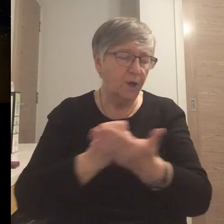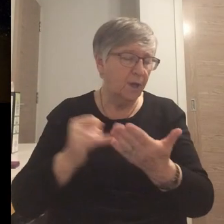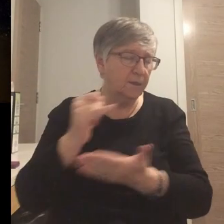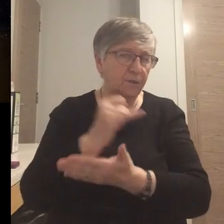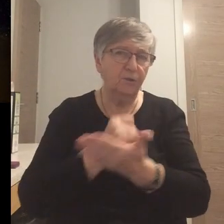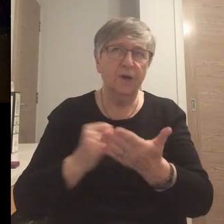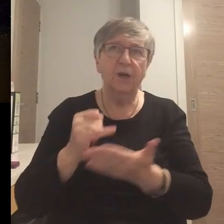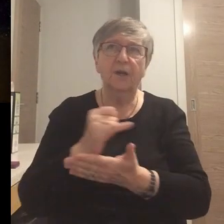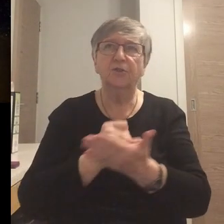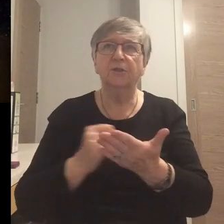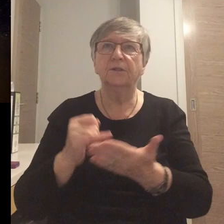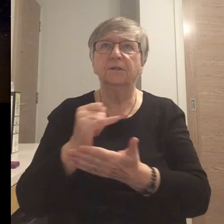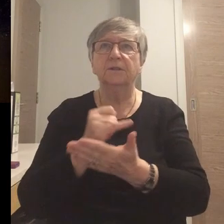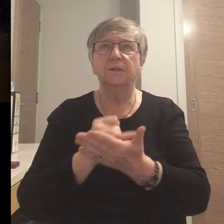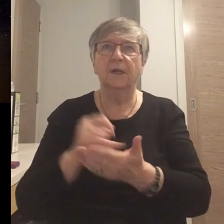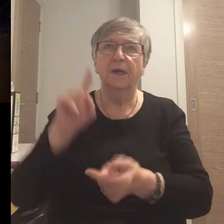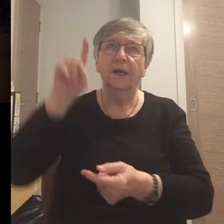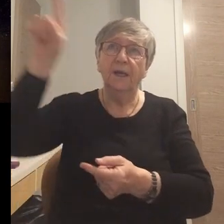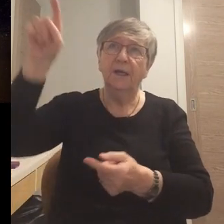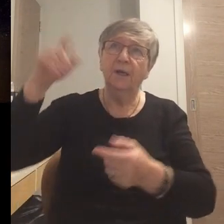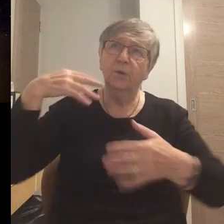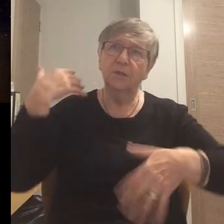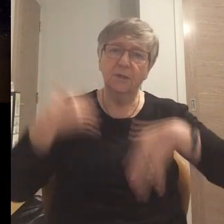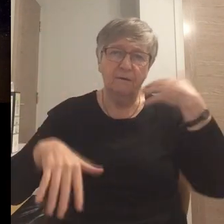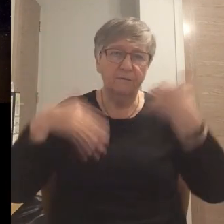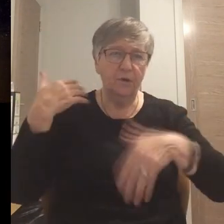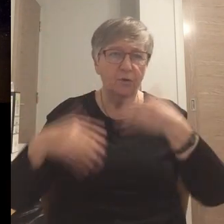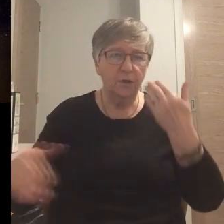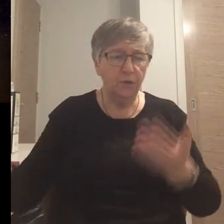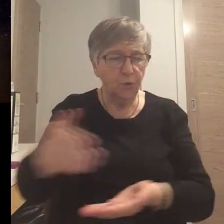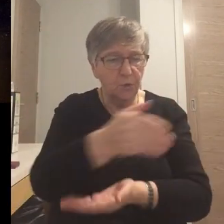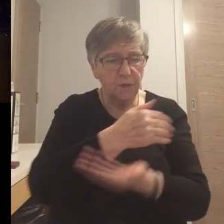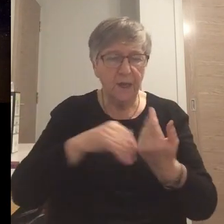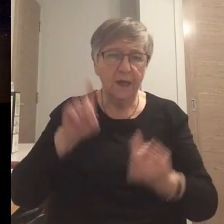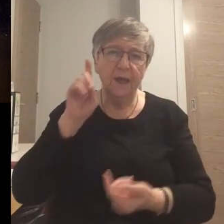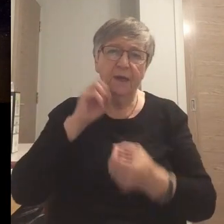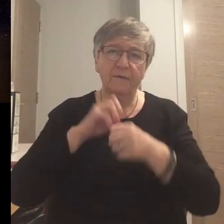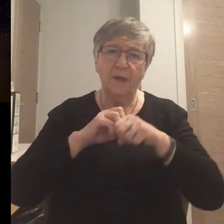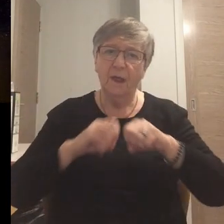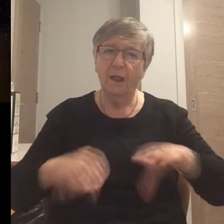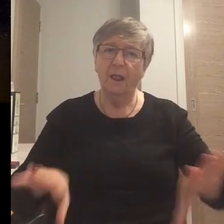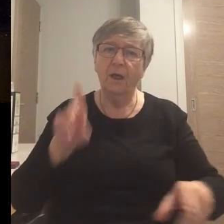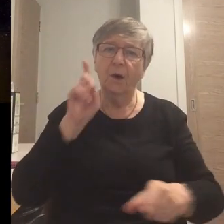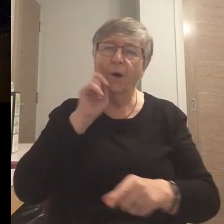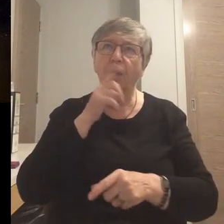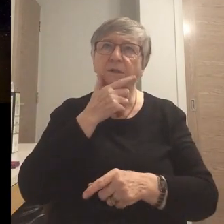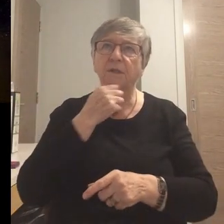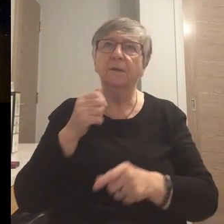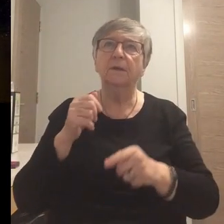world's transgressions, he was suffering to save the